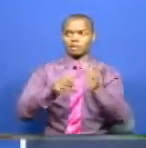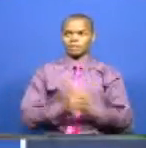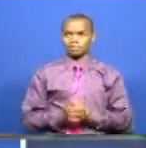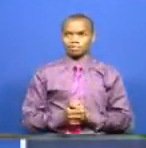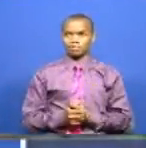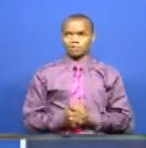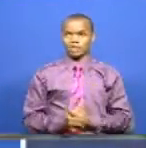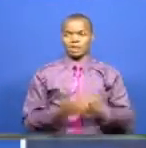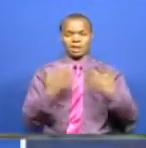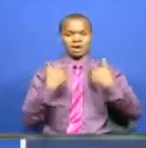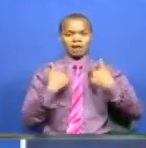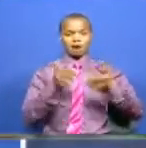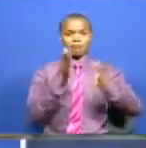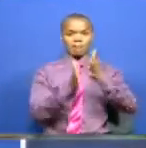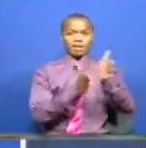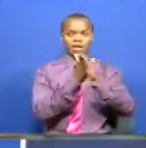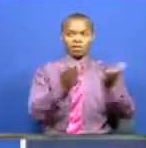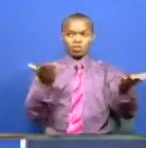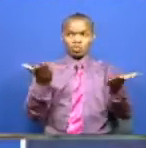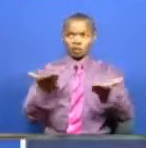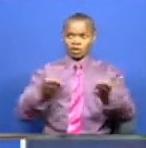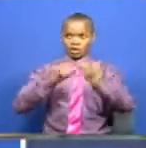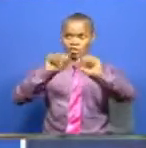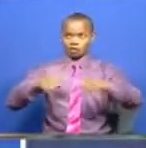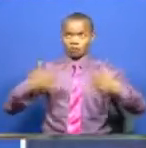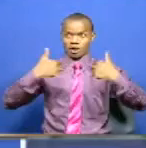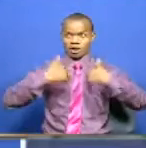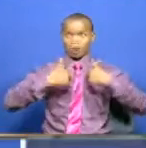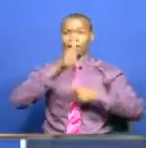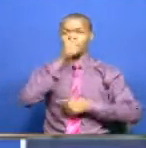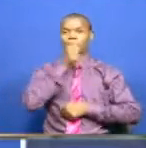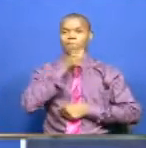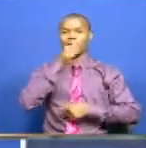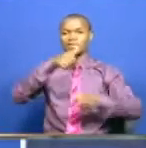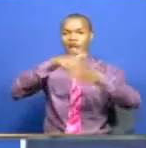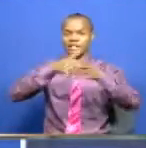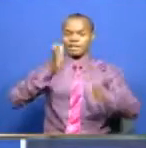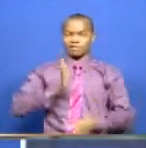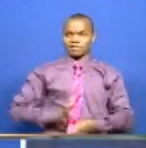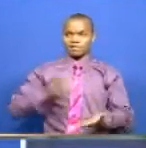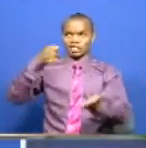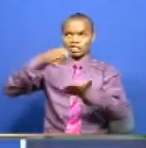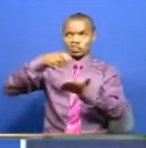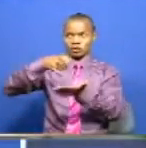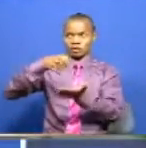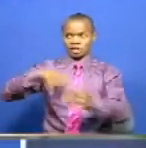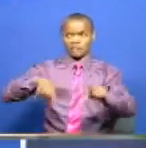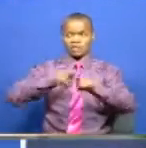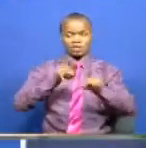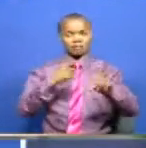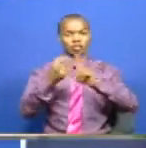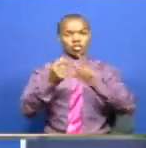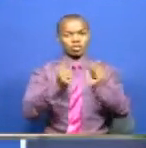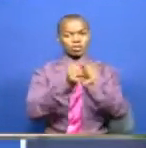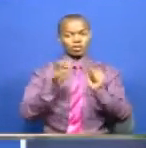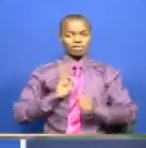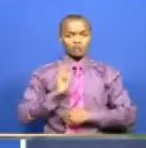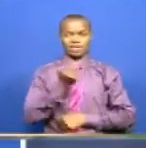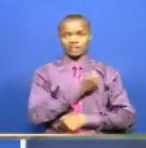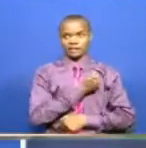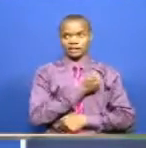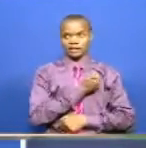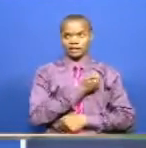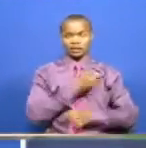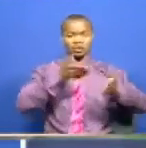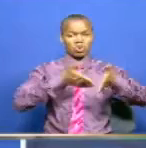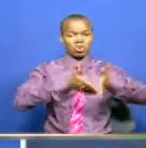with a model where we'll have a private investor coming in and sharing with us so that the infrastructure